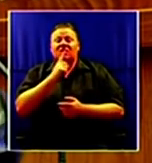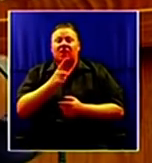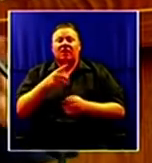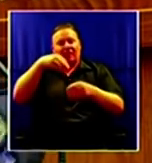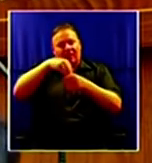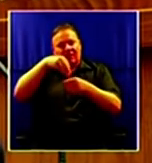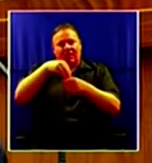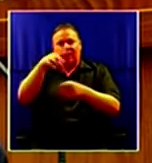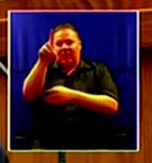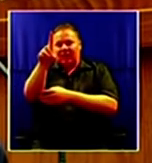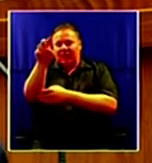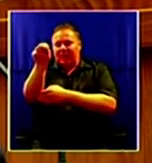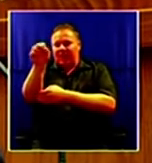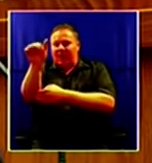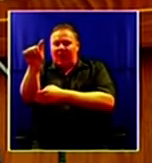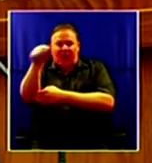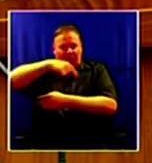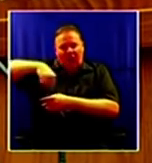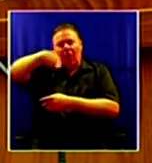That's much better English, I suppose.